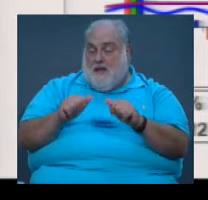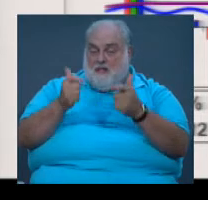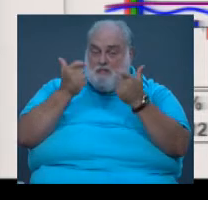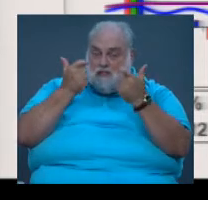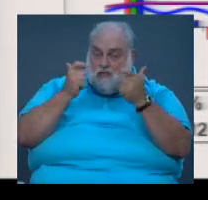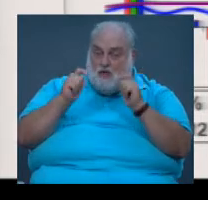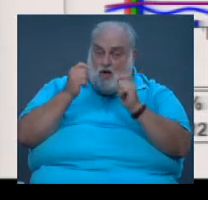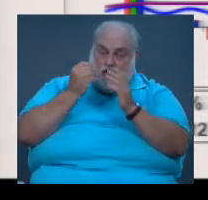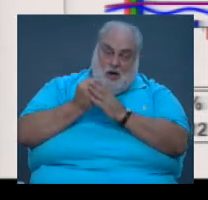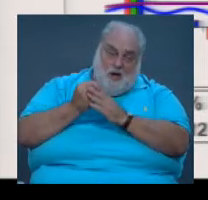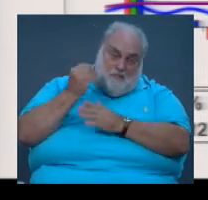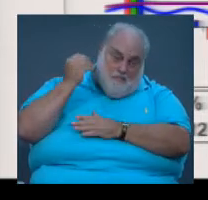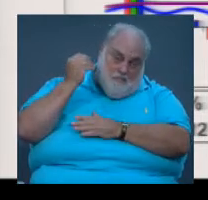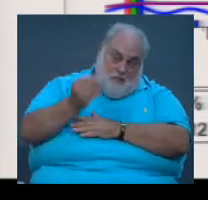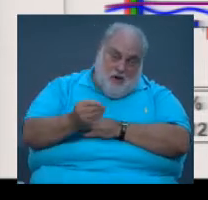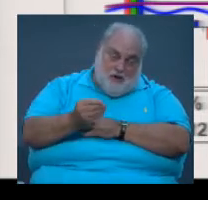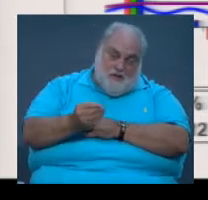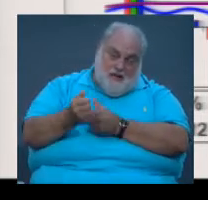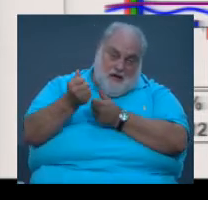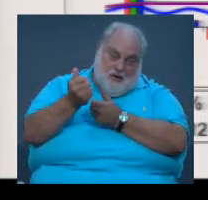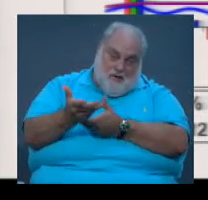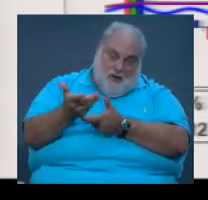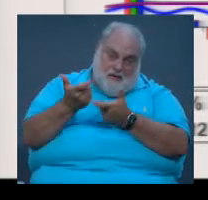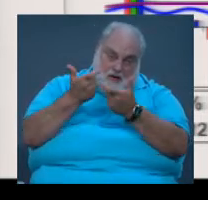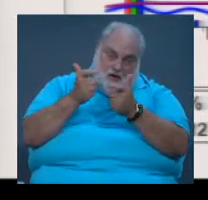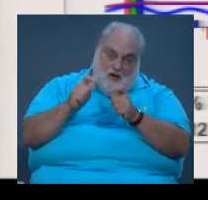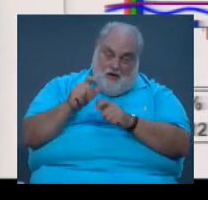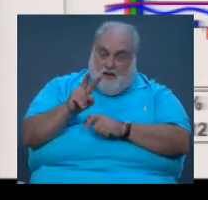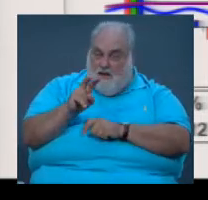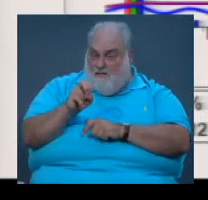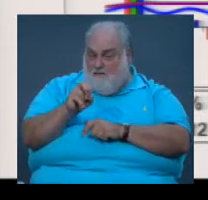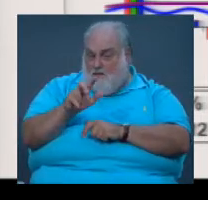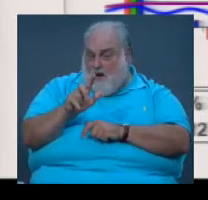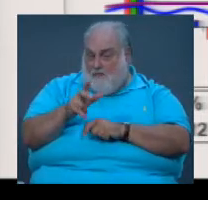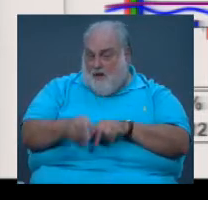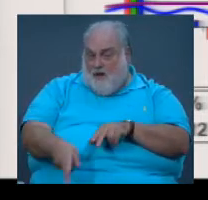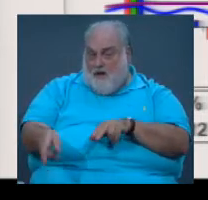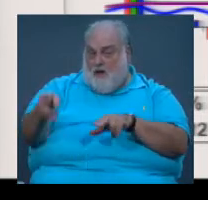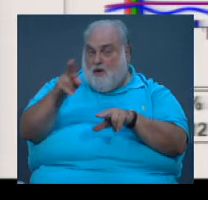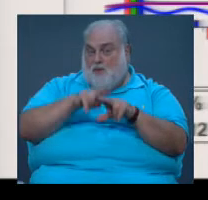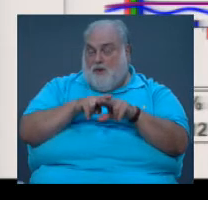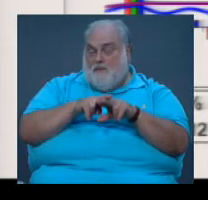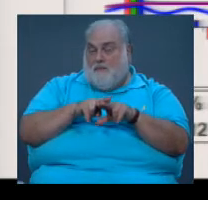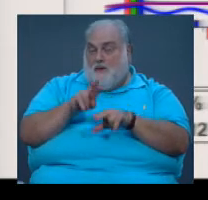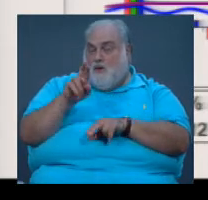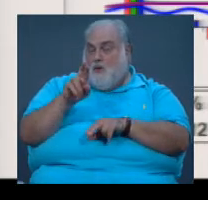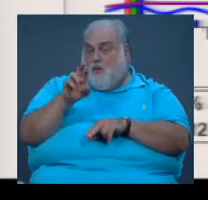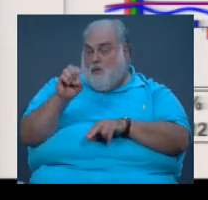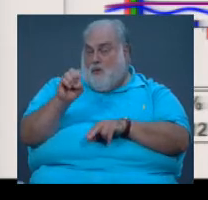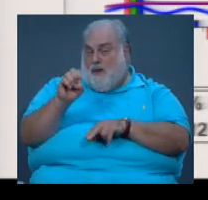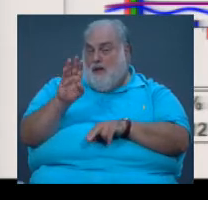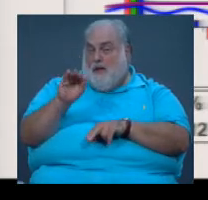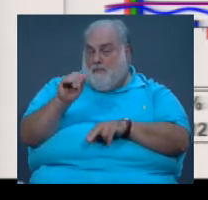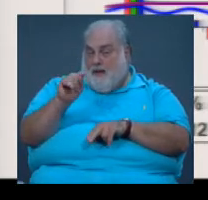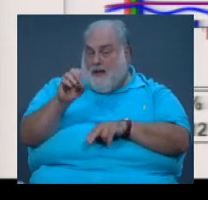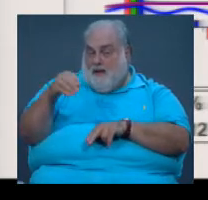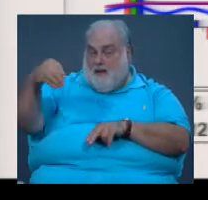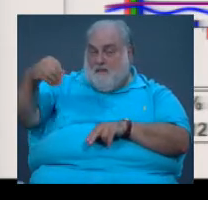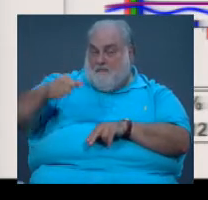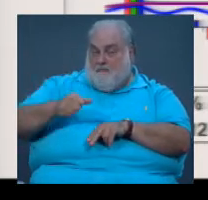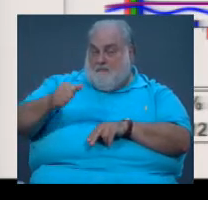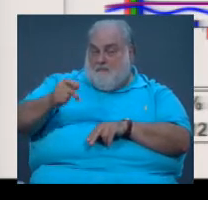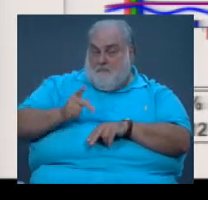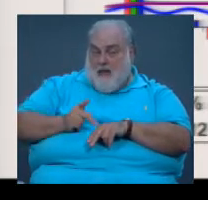was made that created that large volume increase, but a rebate is coming, and